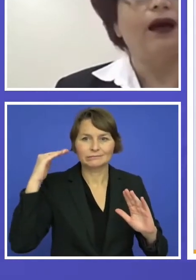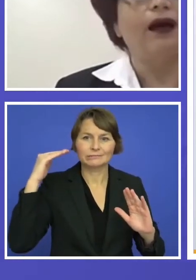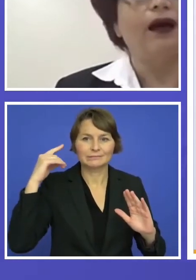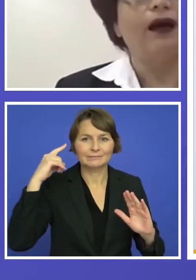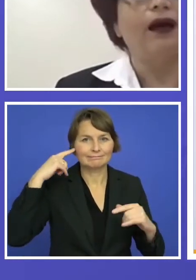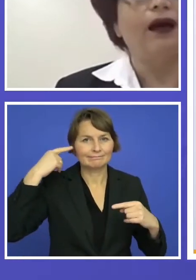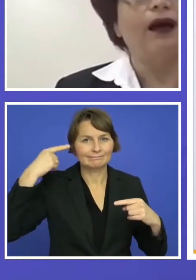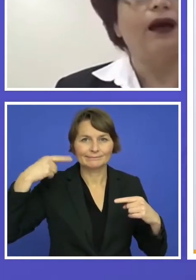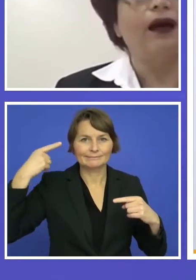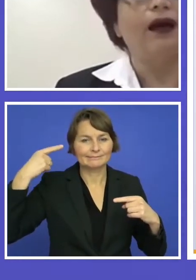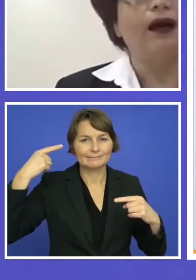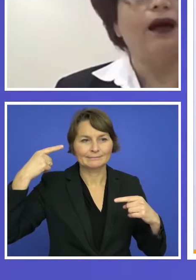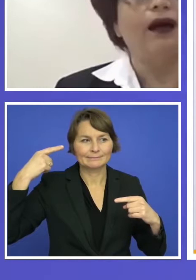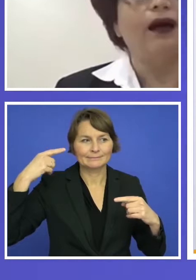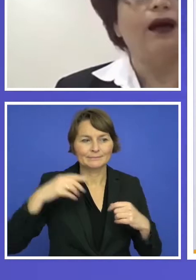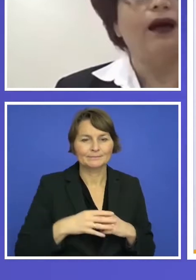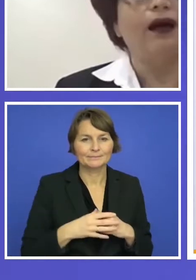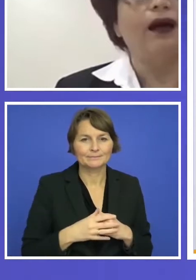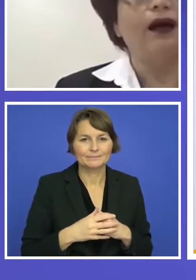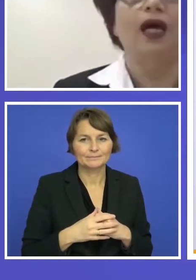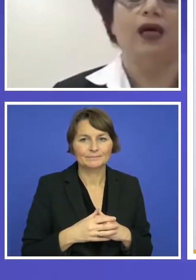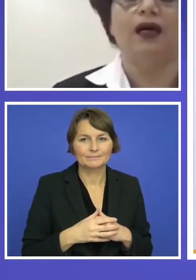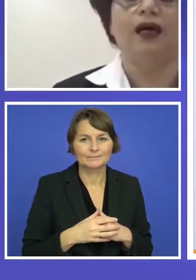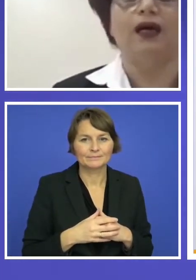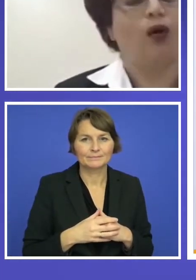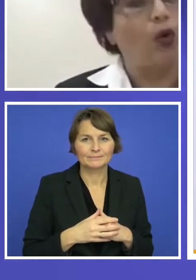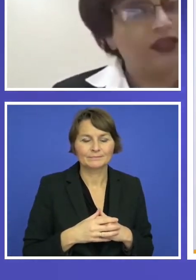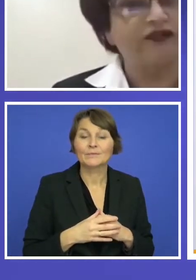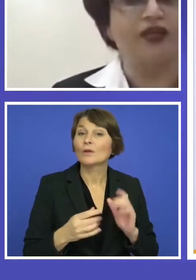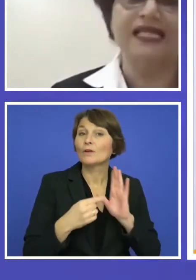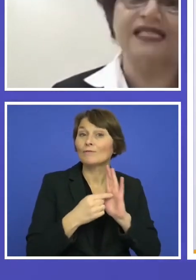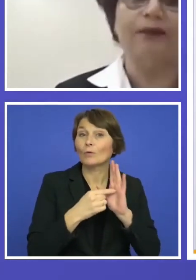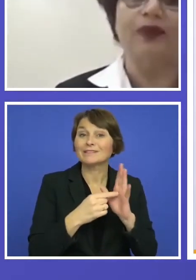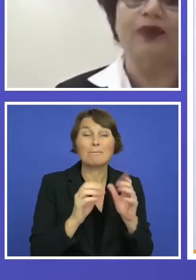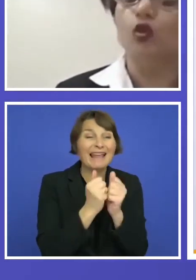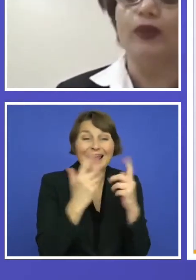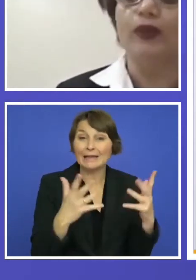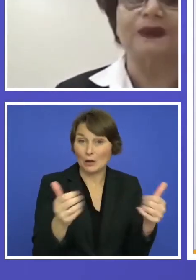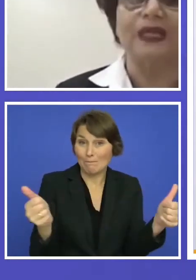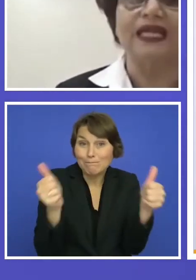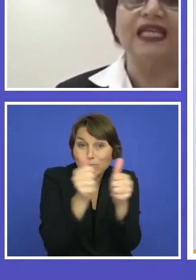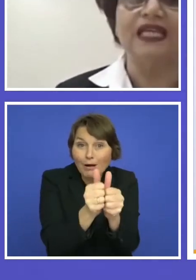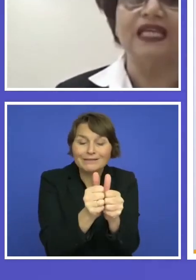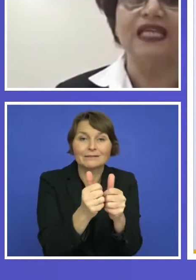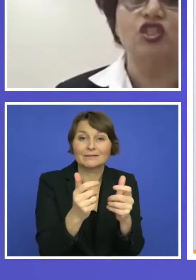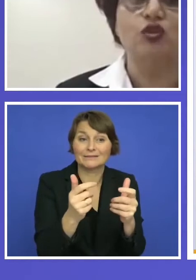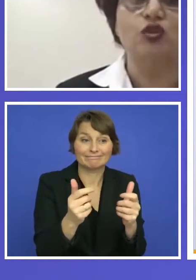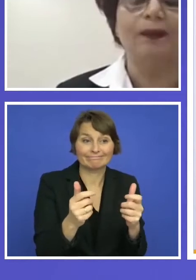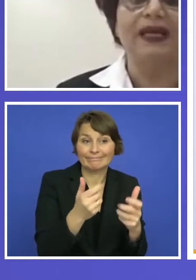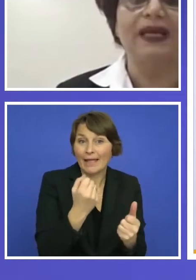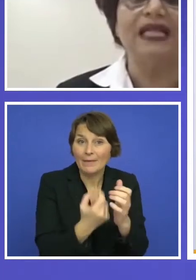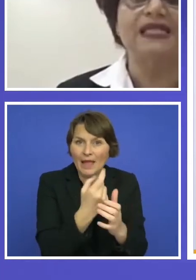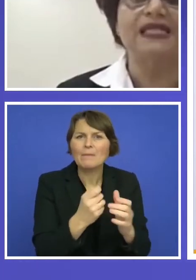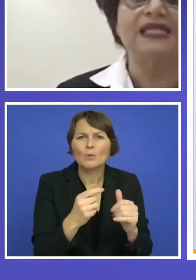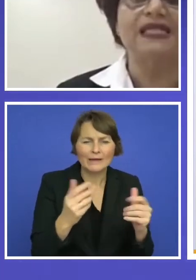have any partnership, I try for the nurses and for the other order, for example. So we are trying